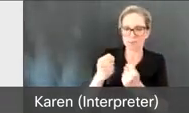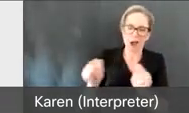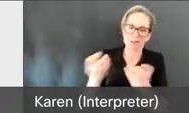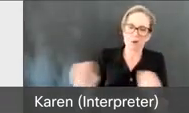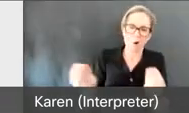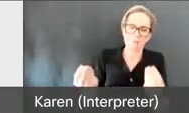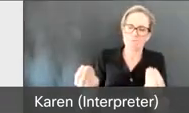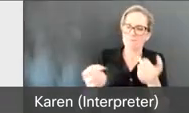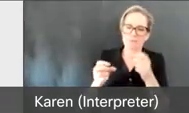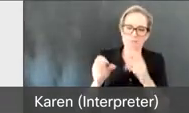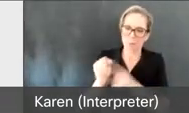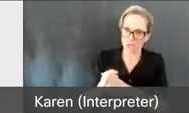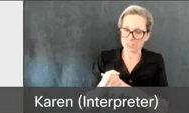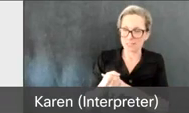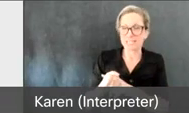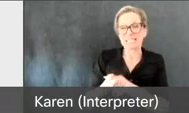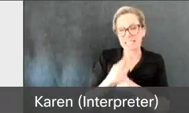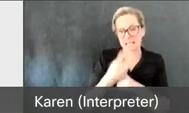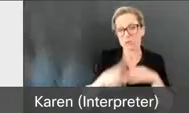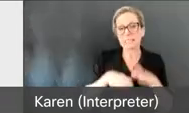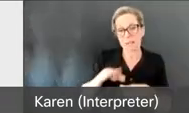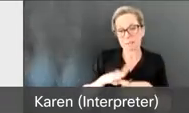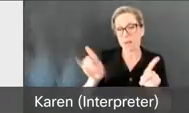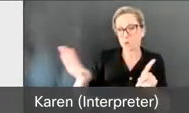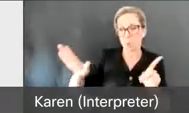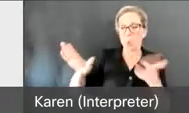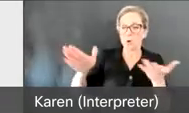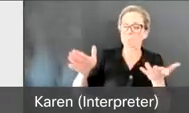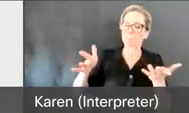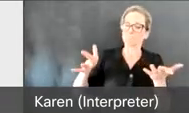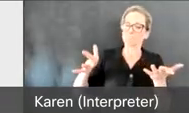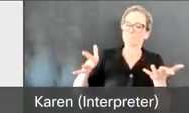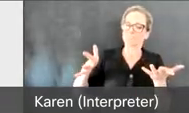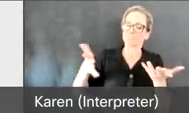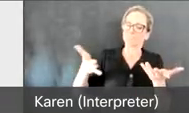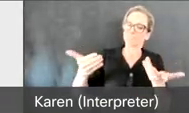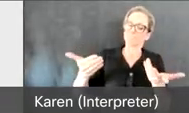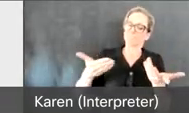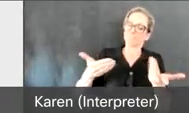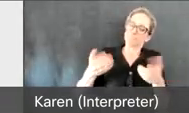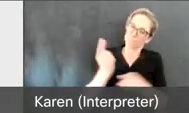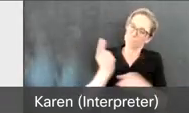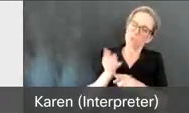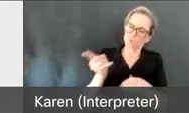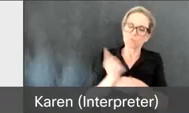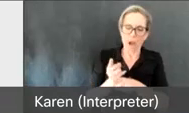multi-step process, but your instinct in going for that permit is the absolute correct one.